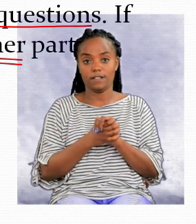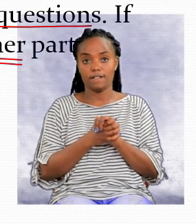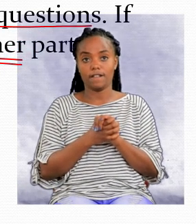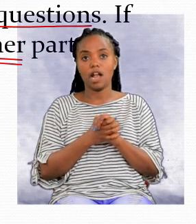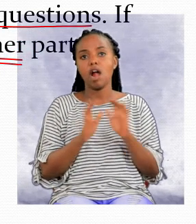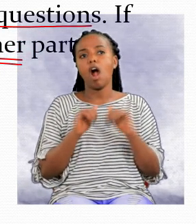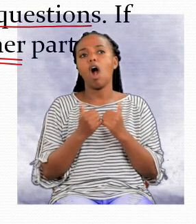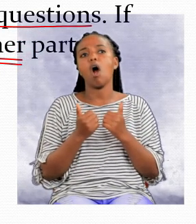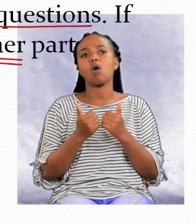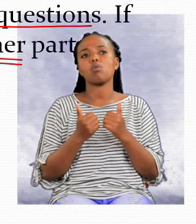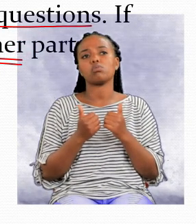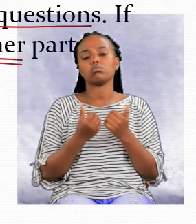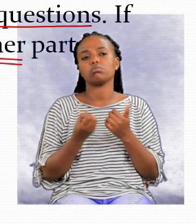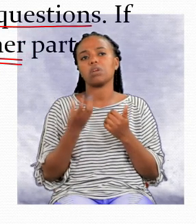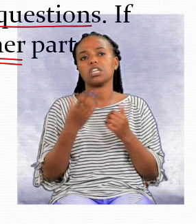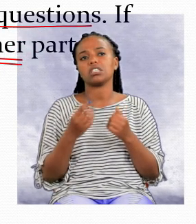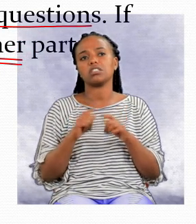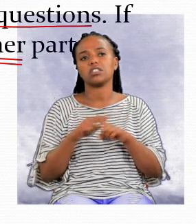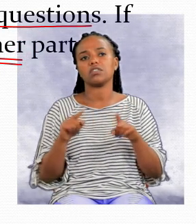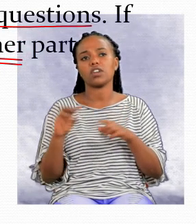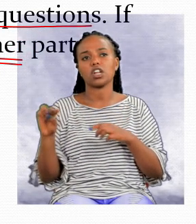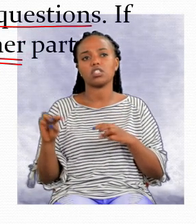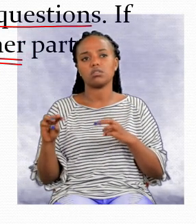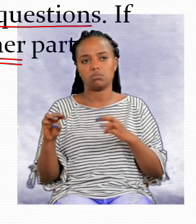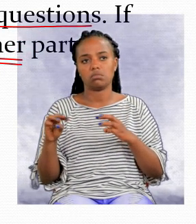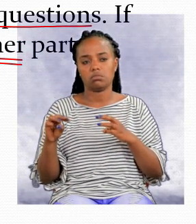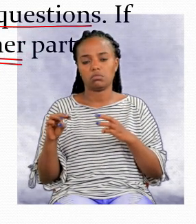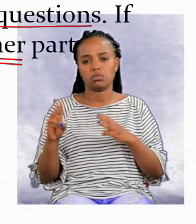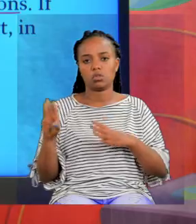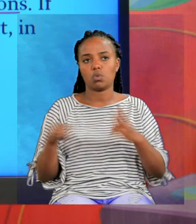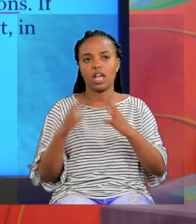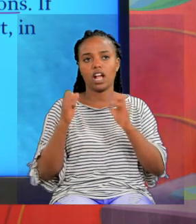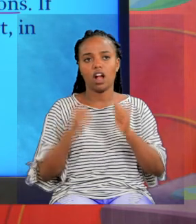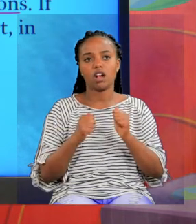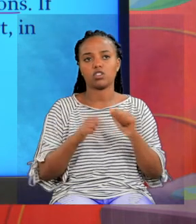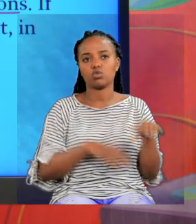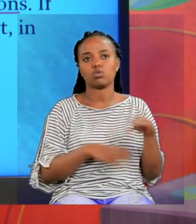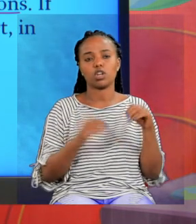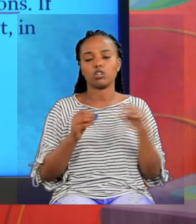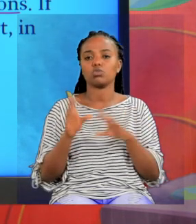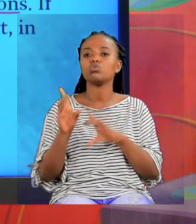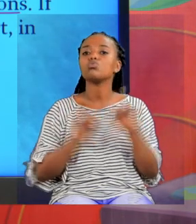in how many different ways can the student do it?